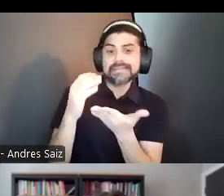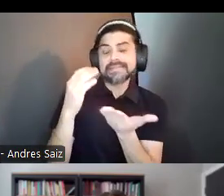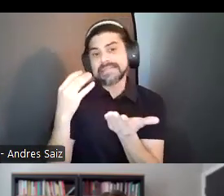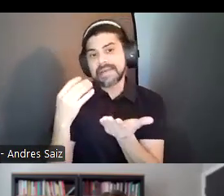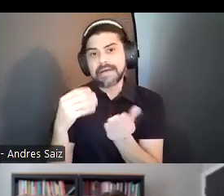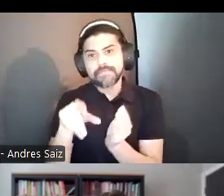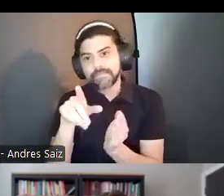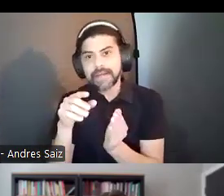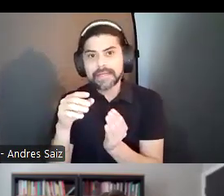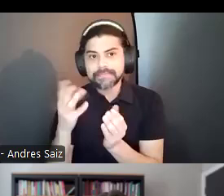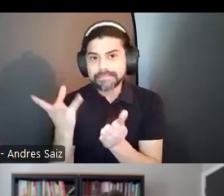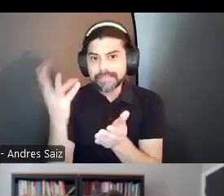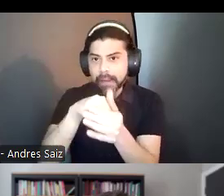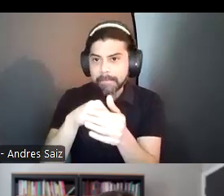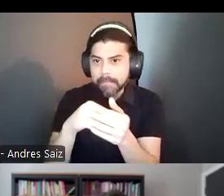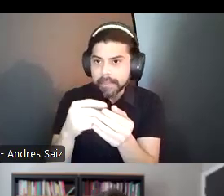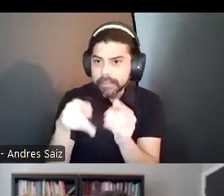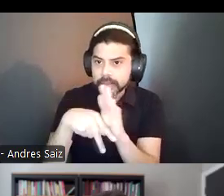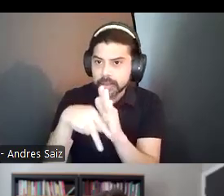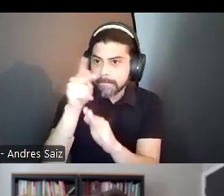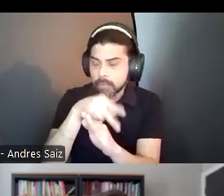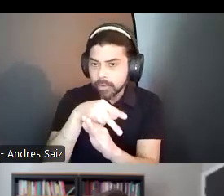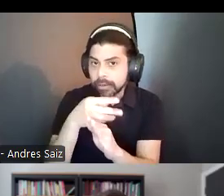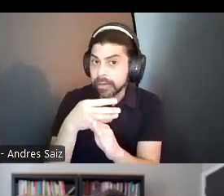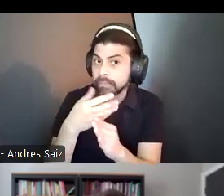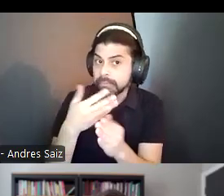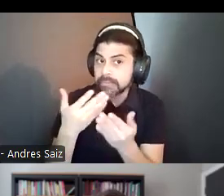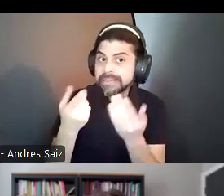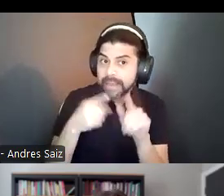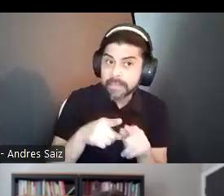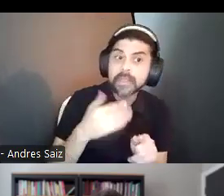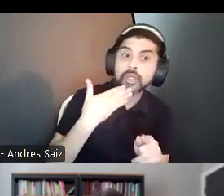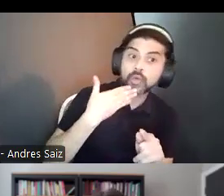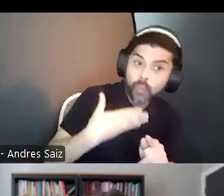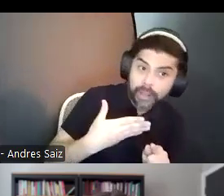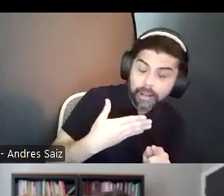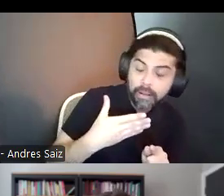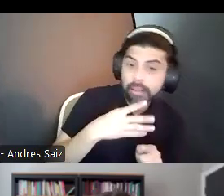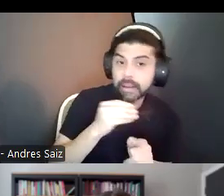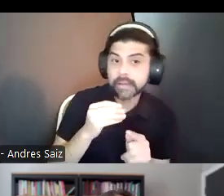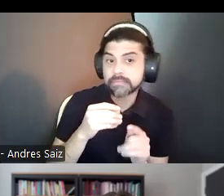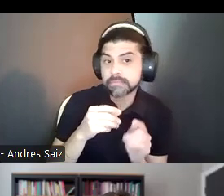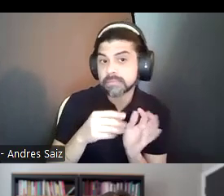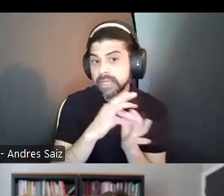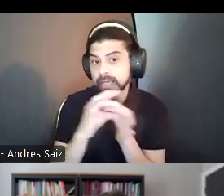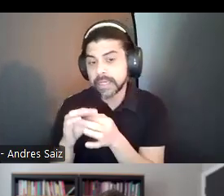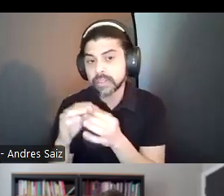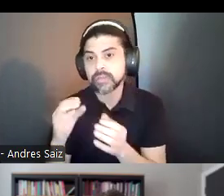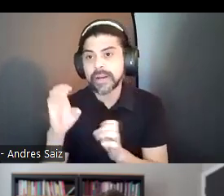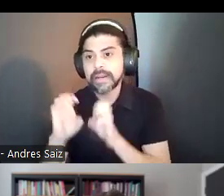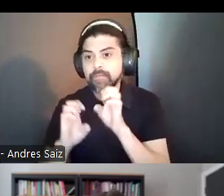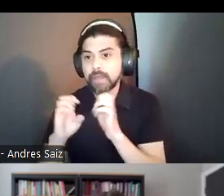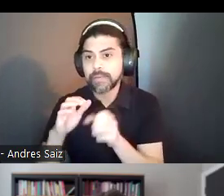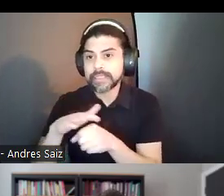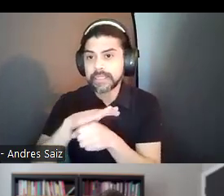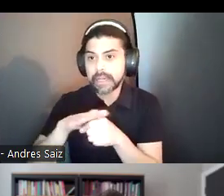implementation sort of happening well and that are relevant to our evaluation areas. We will also be